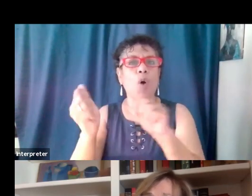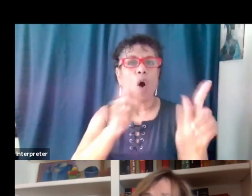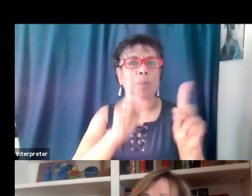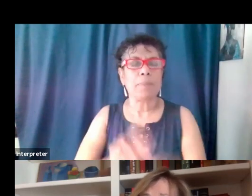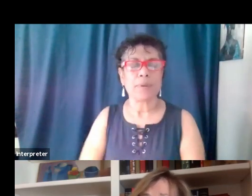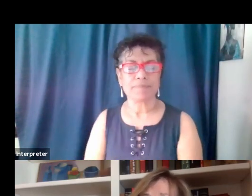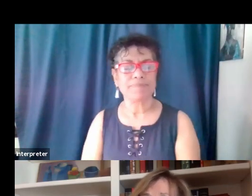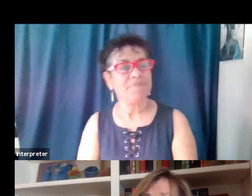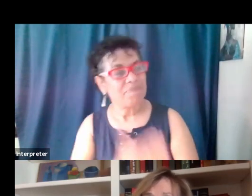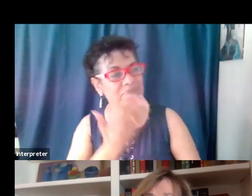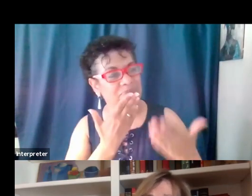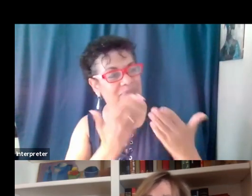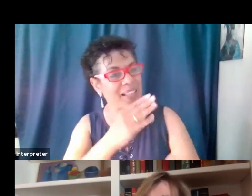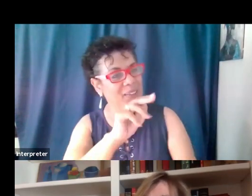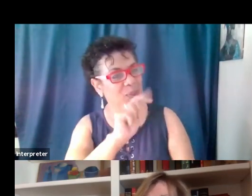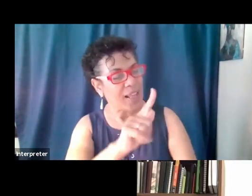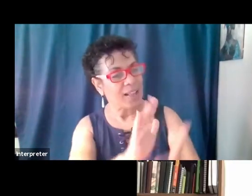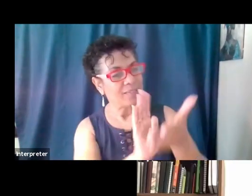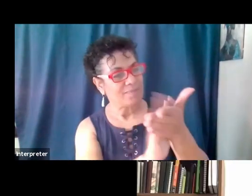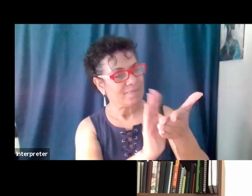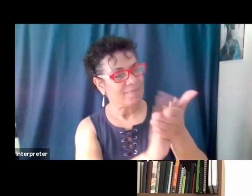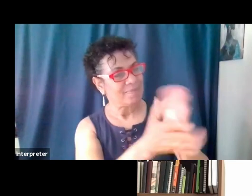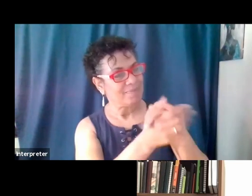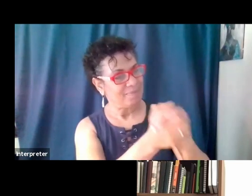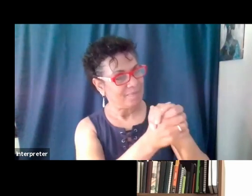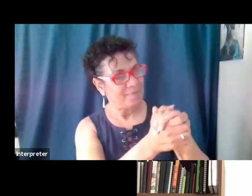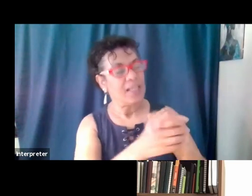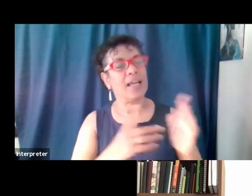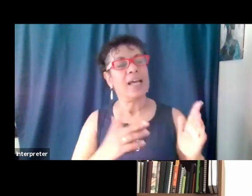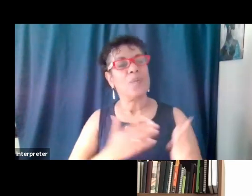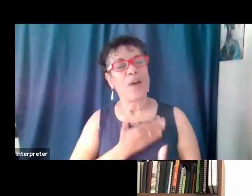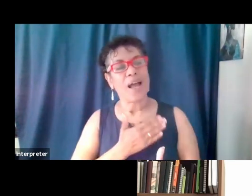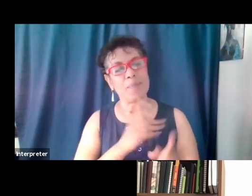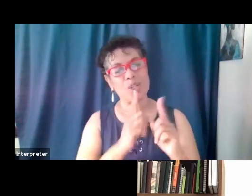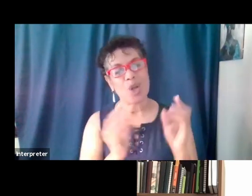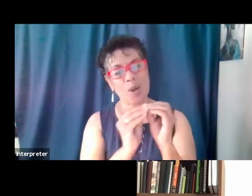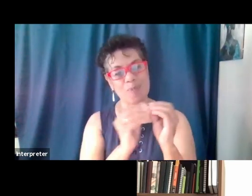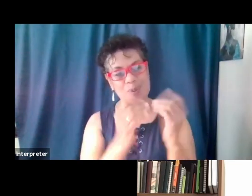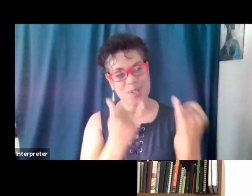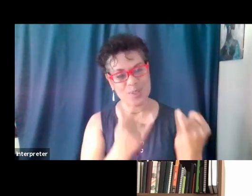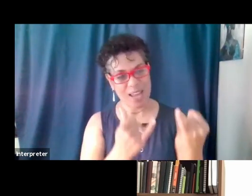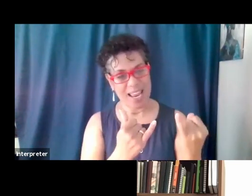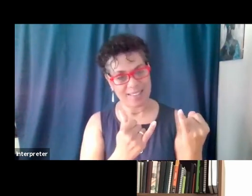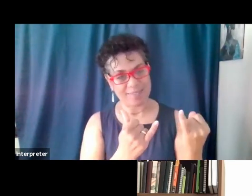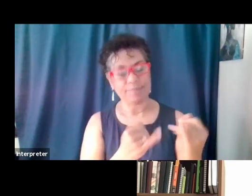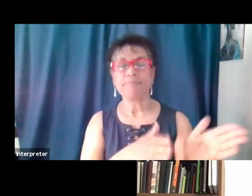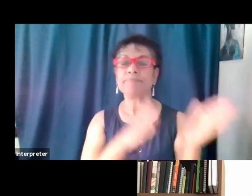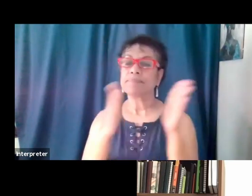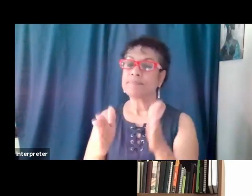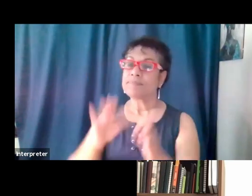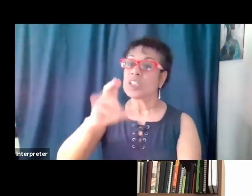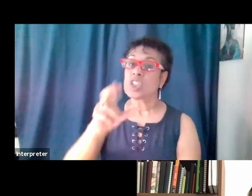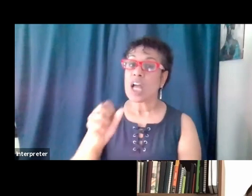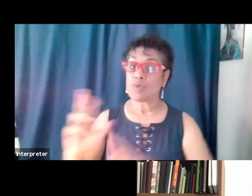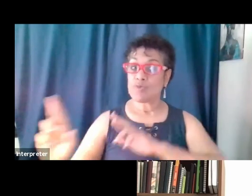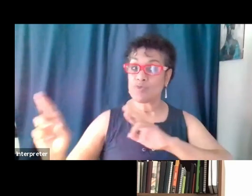Neil. Congratulations, well-deserved honor. And we are so glad to have a chance to talk to you about it today. So Charles, time to go on